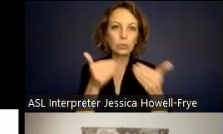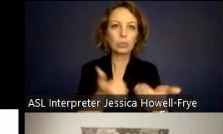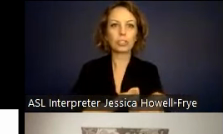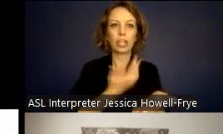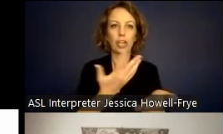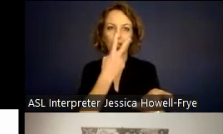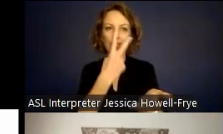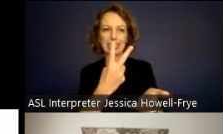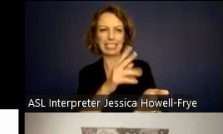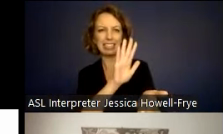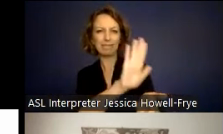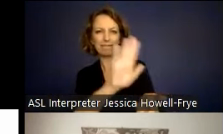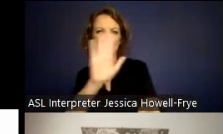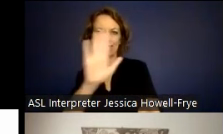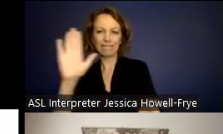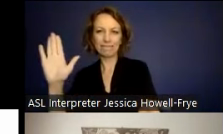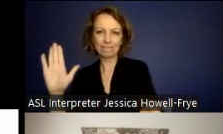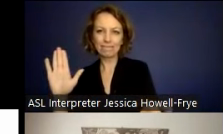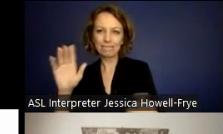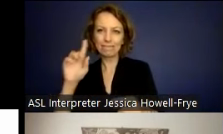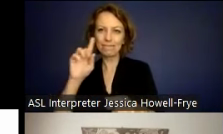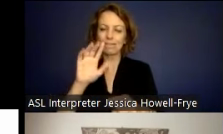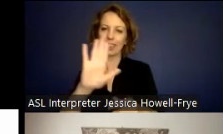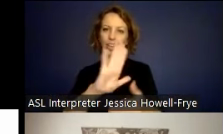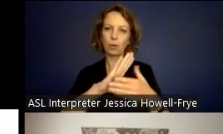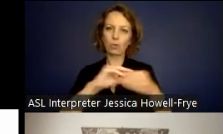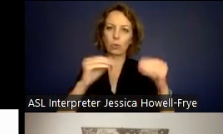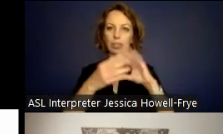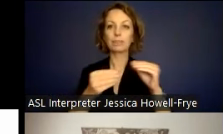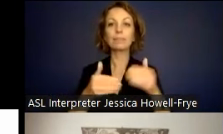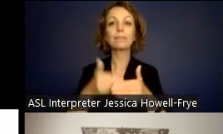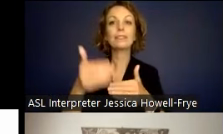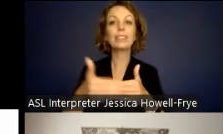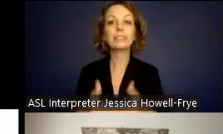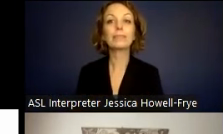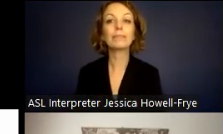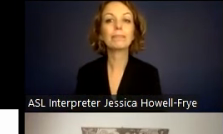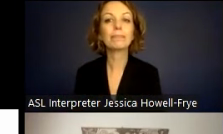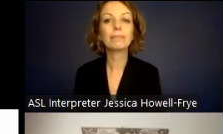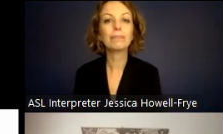kinds of stories we get through StoryCorps. Advance.